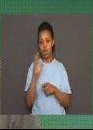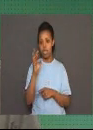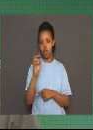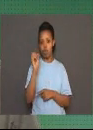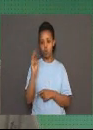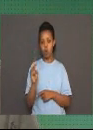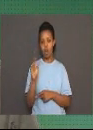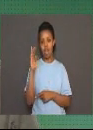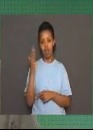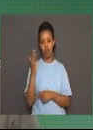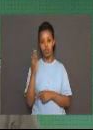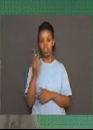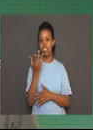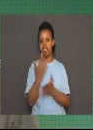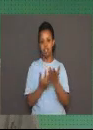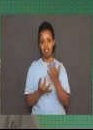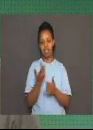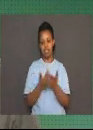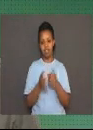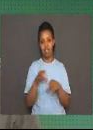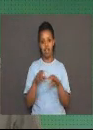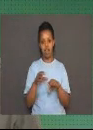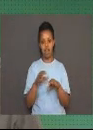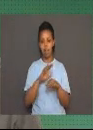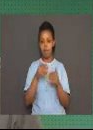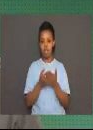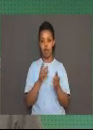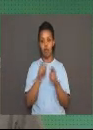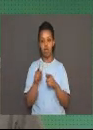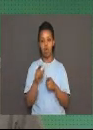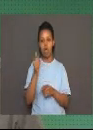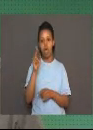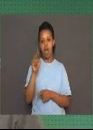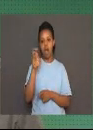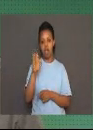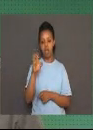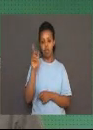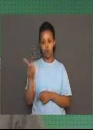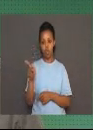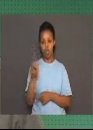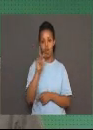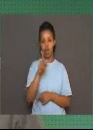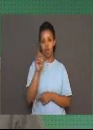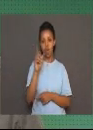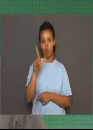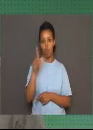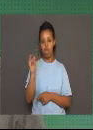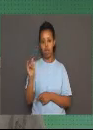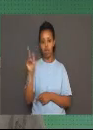chromosomal mutations, including aneuploidy, polyploidy, and